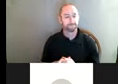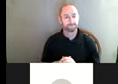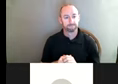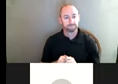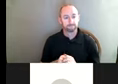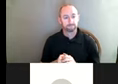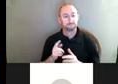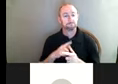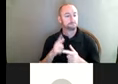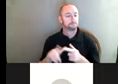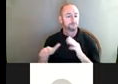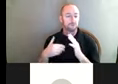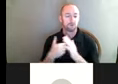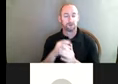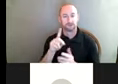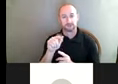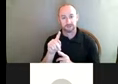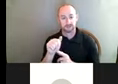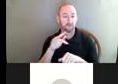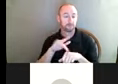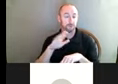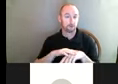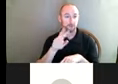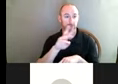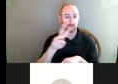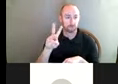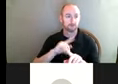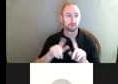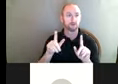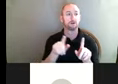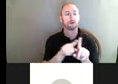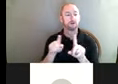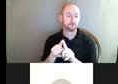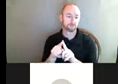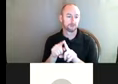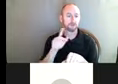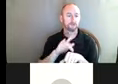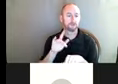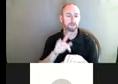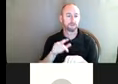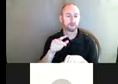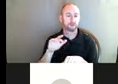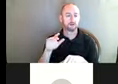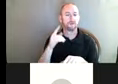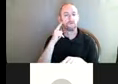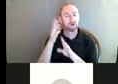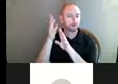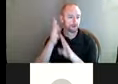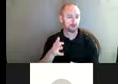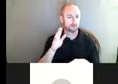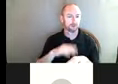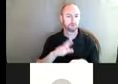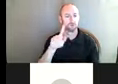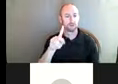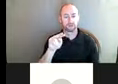And then all of this data is available on the web service, but it's also going to be available as downloads from the UK